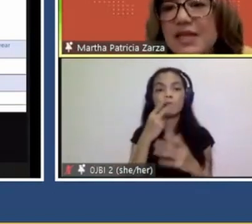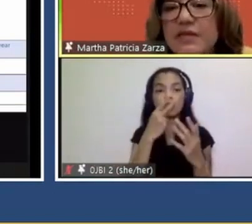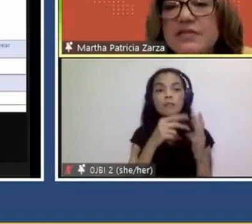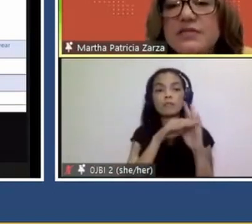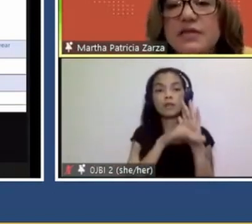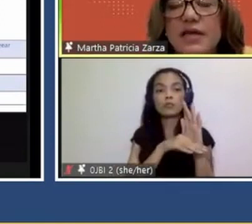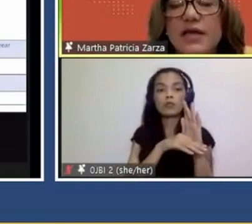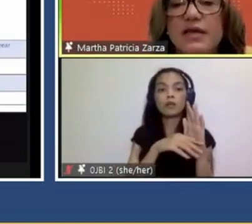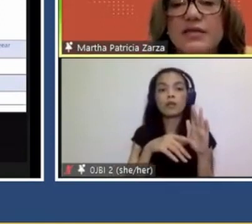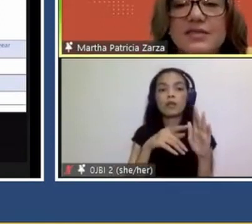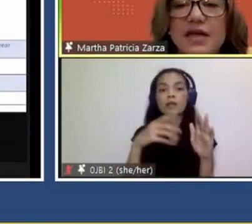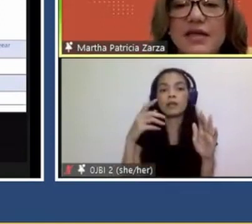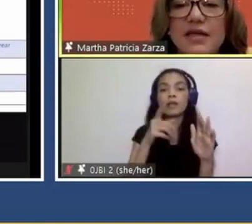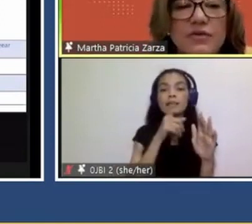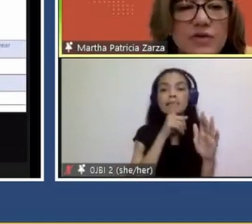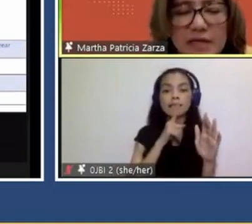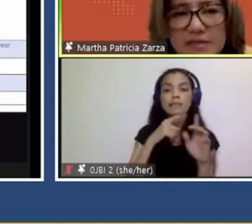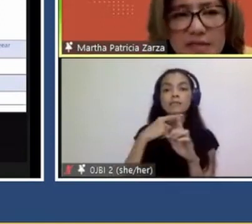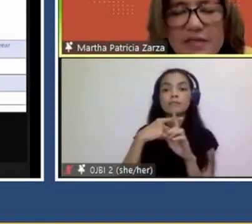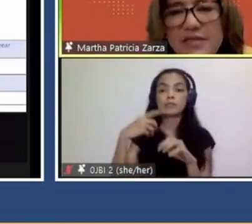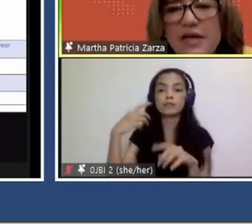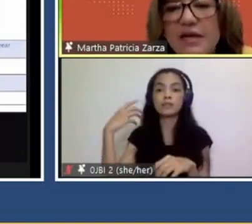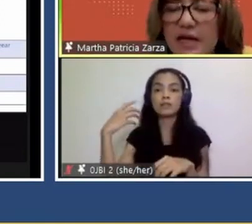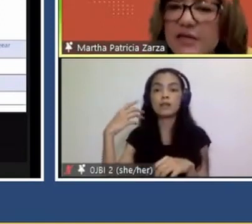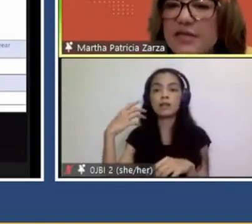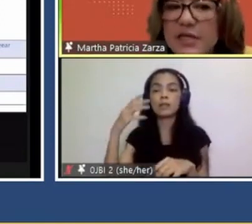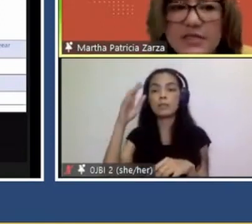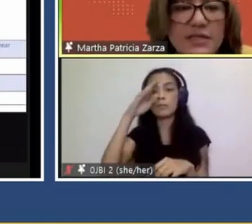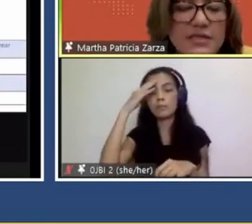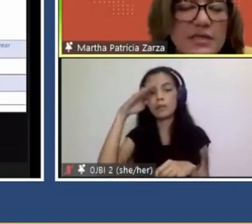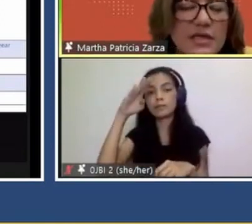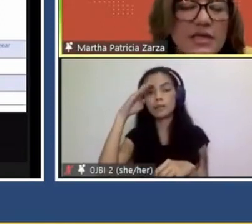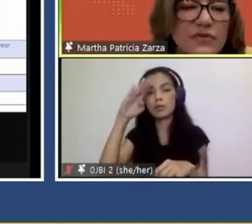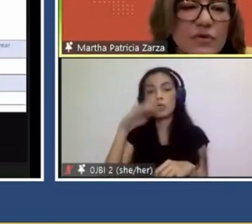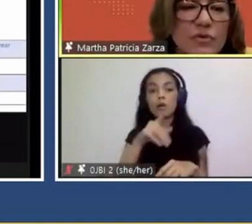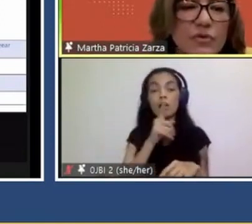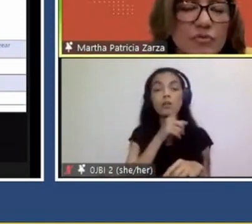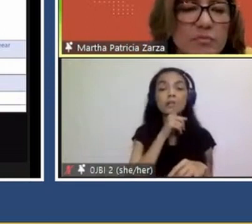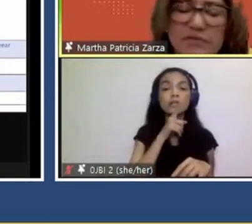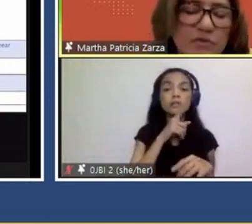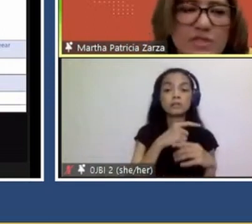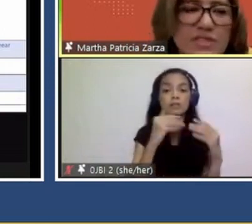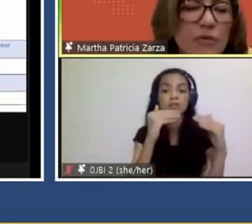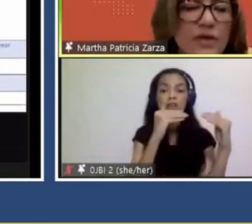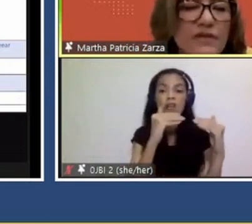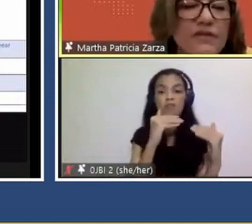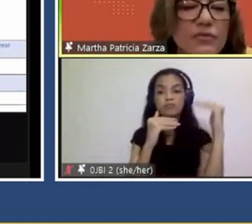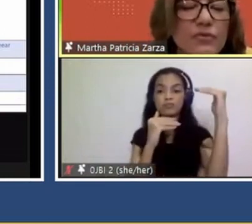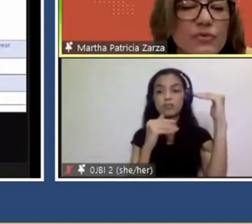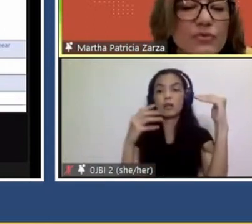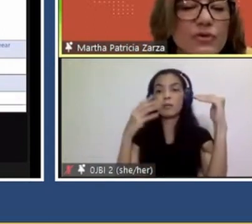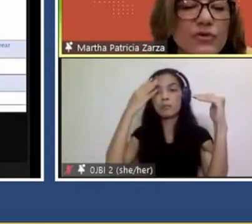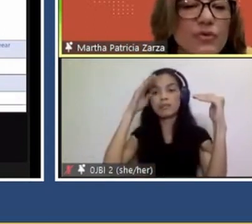Mexican standards. UK standards are higher than Mexicans, but we still